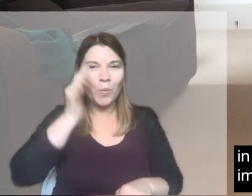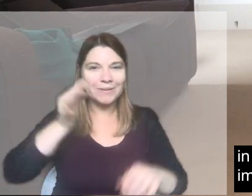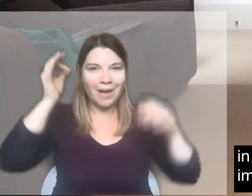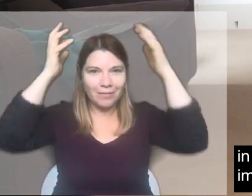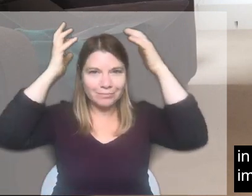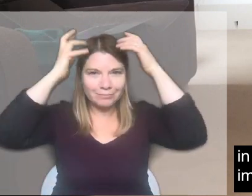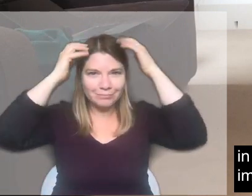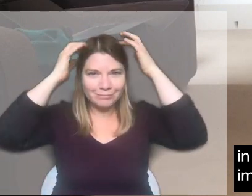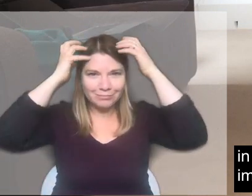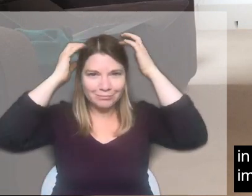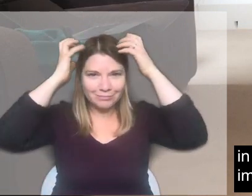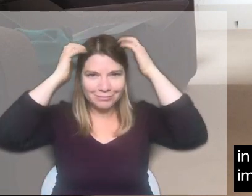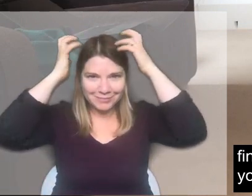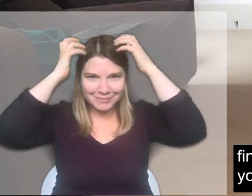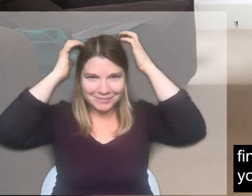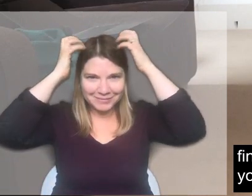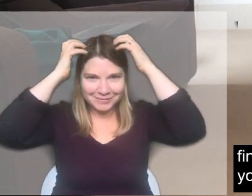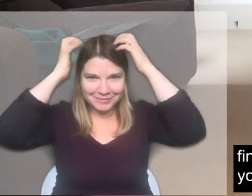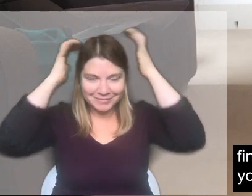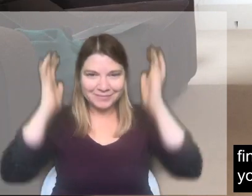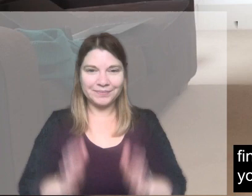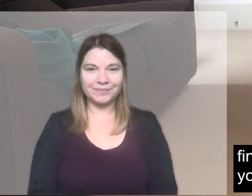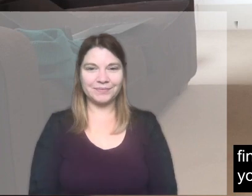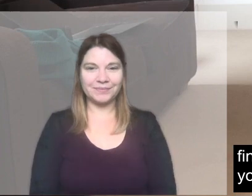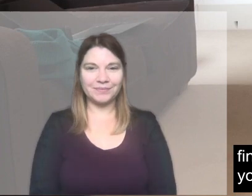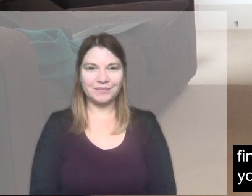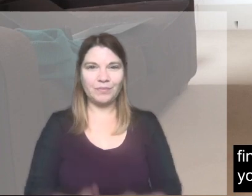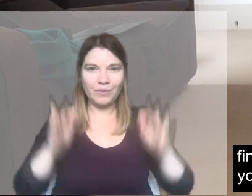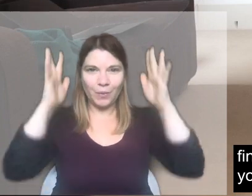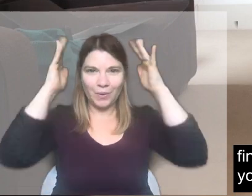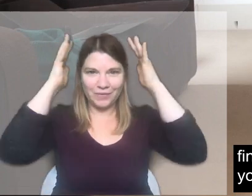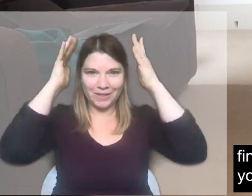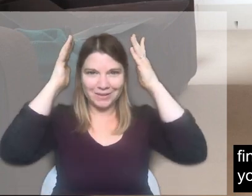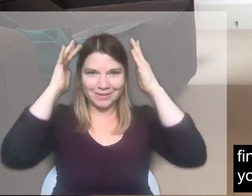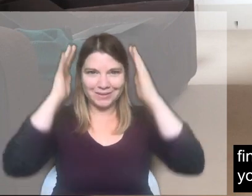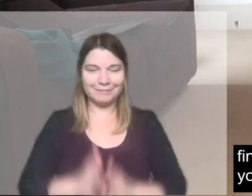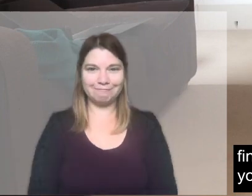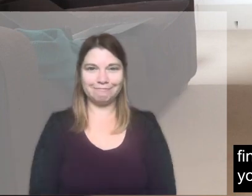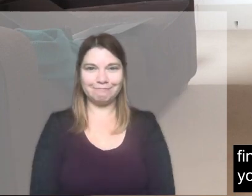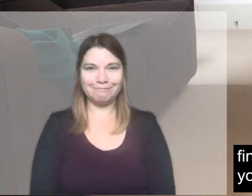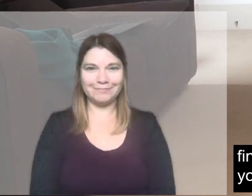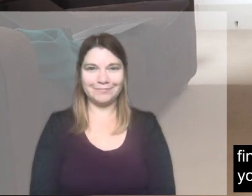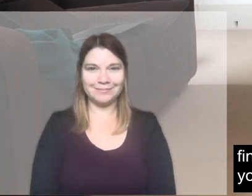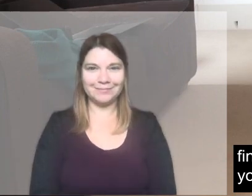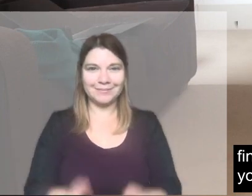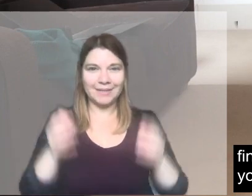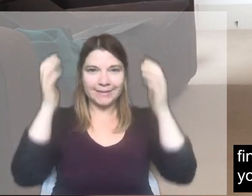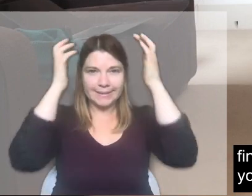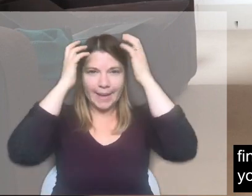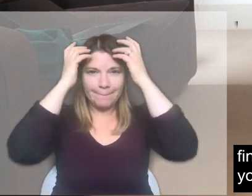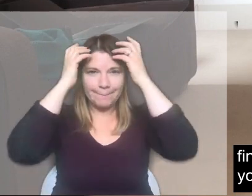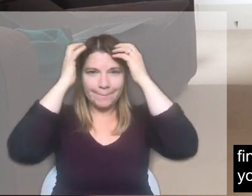imaginary water droplets through your fingers, or that piano playing on top of your head, wiggling your fingers,